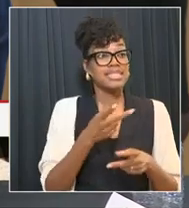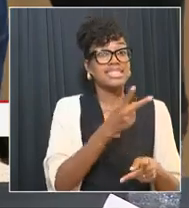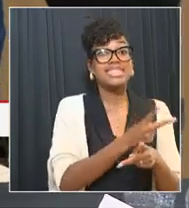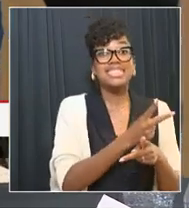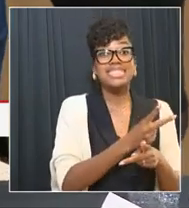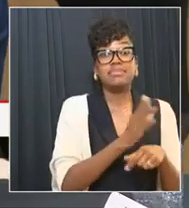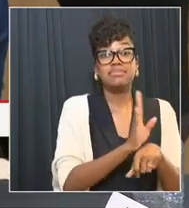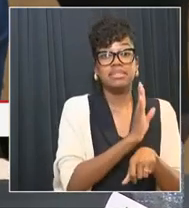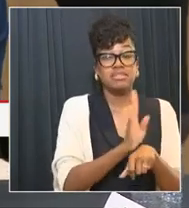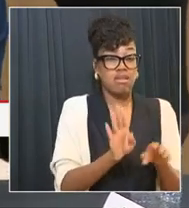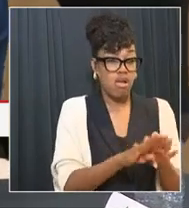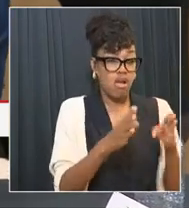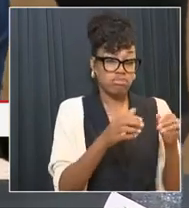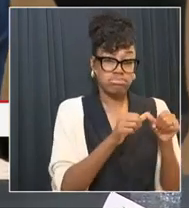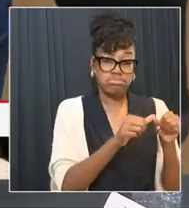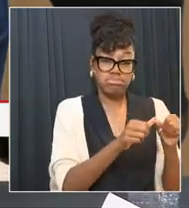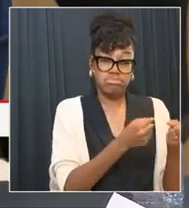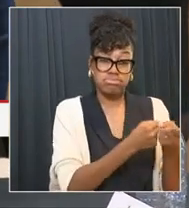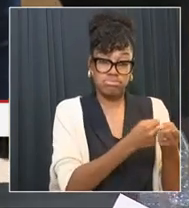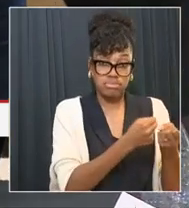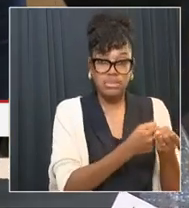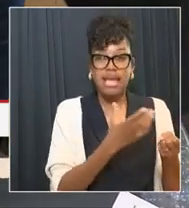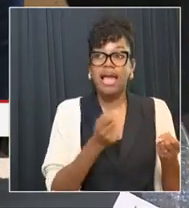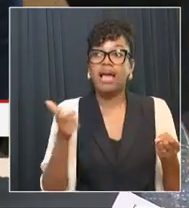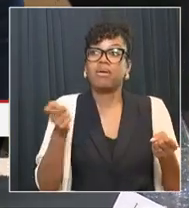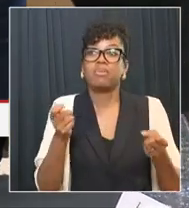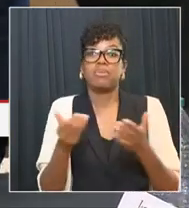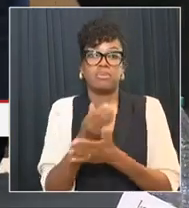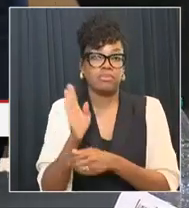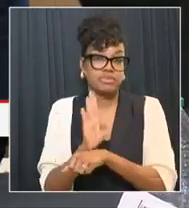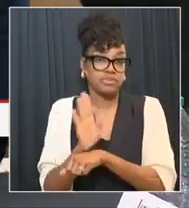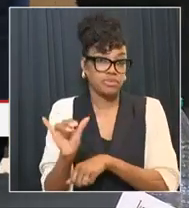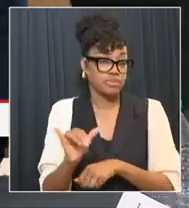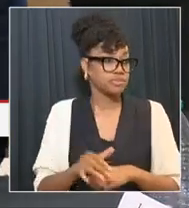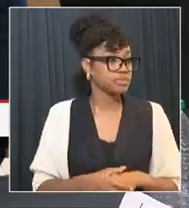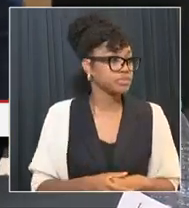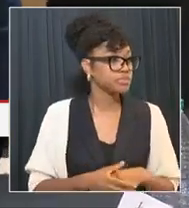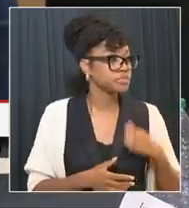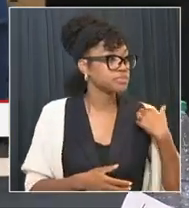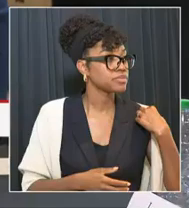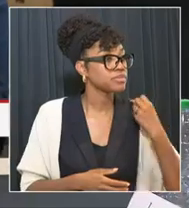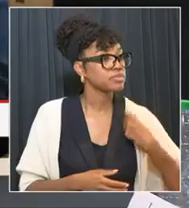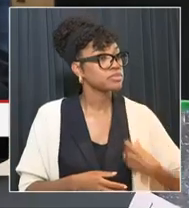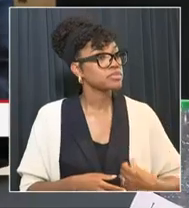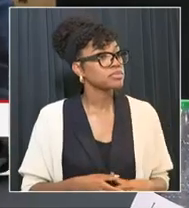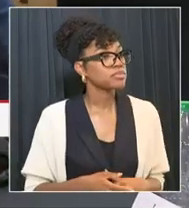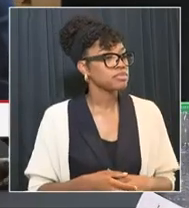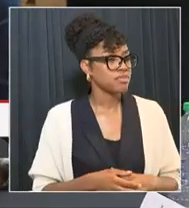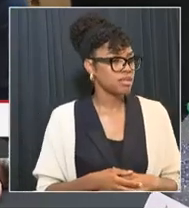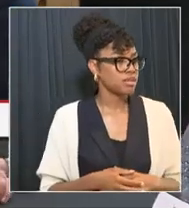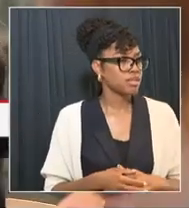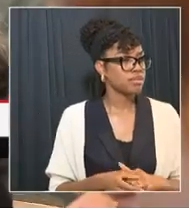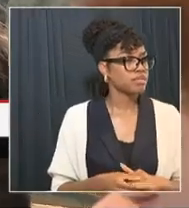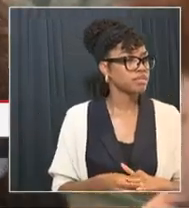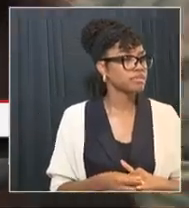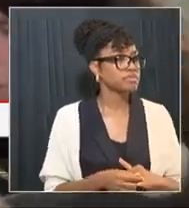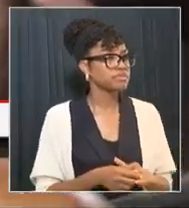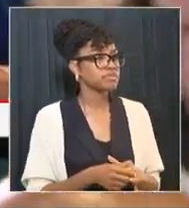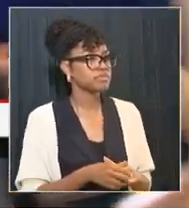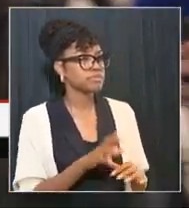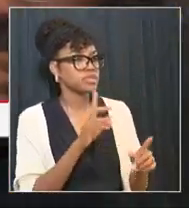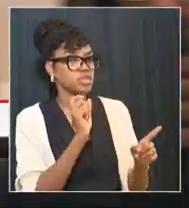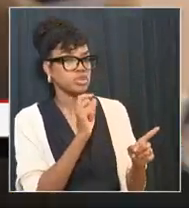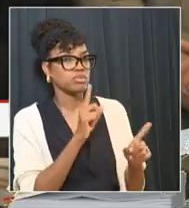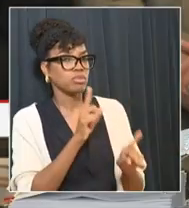here, but also to attract new. Mayor, let me just ask you one question before we leave.